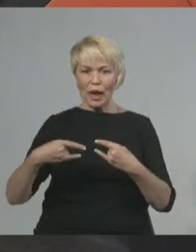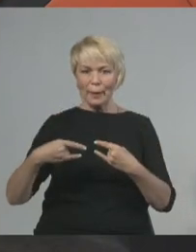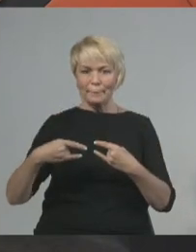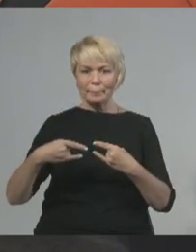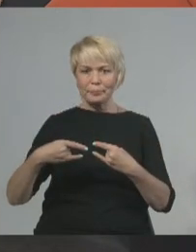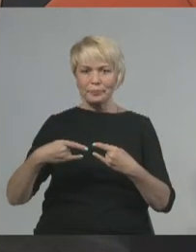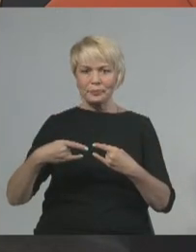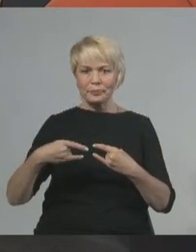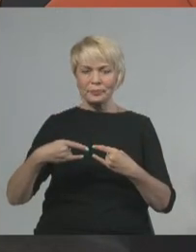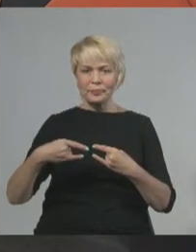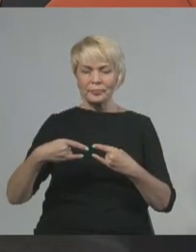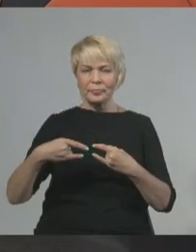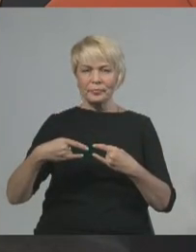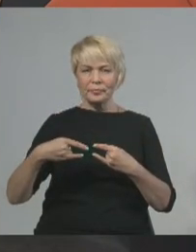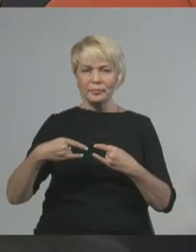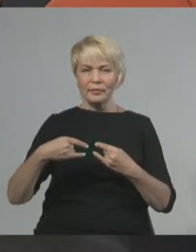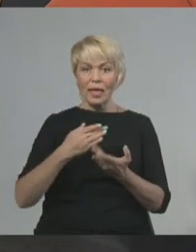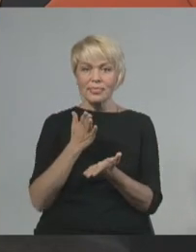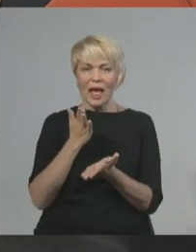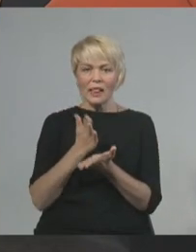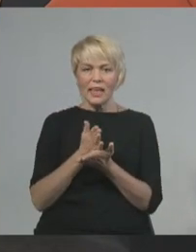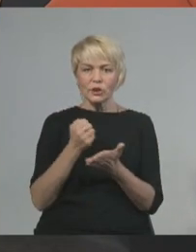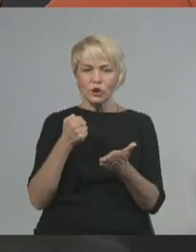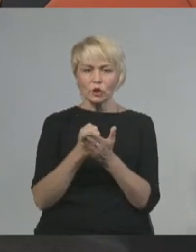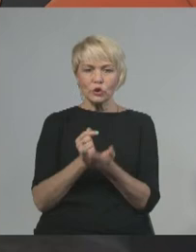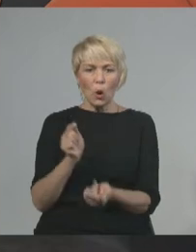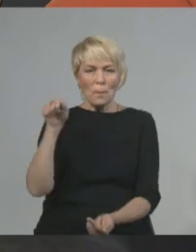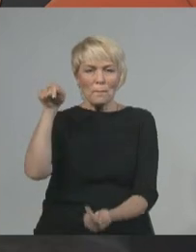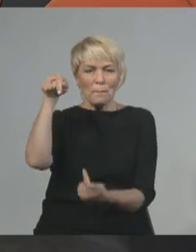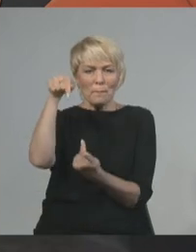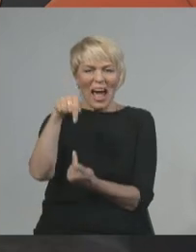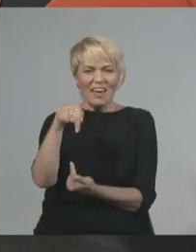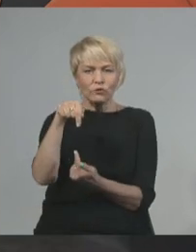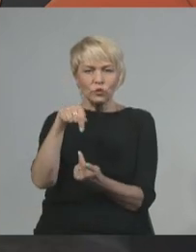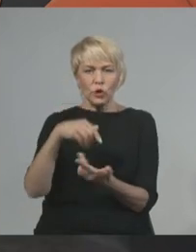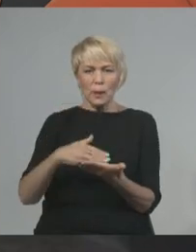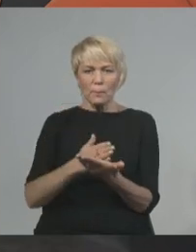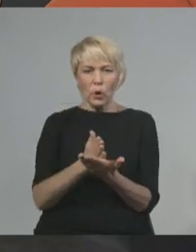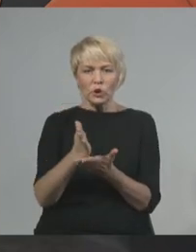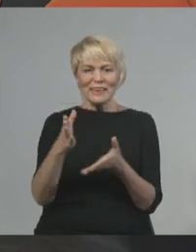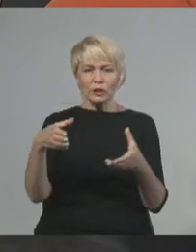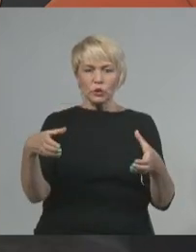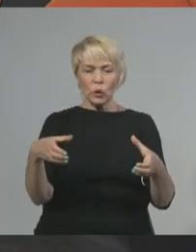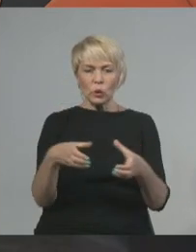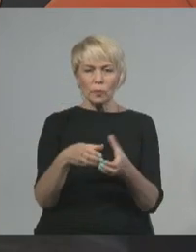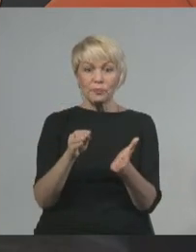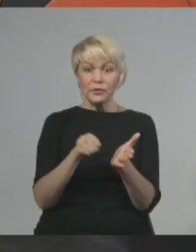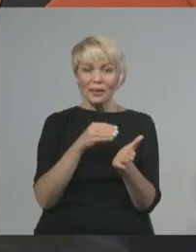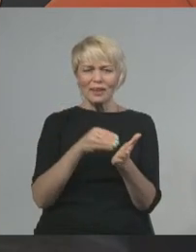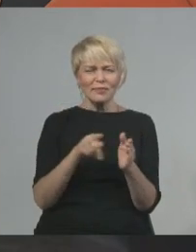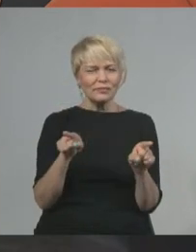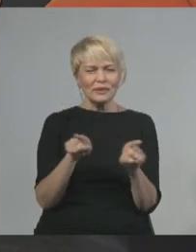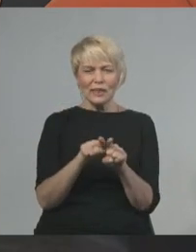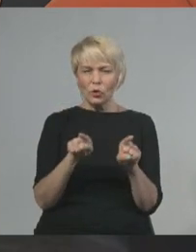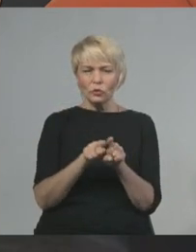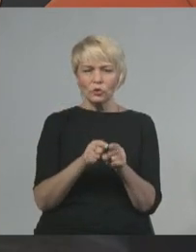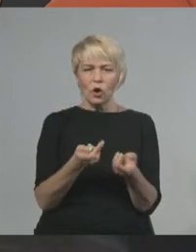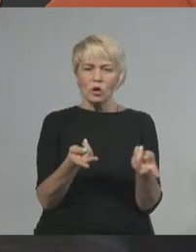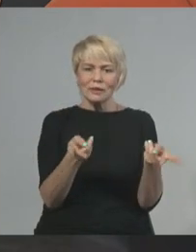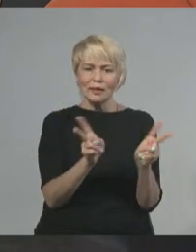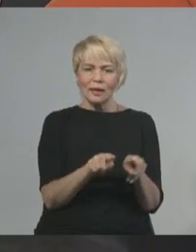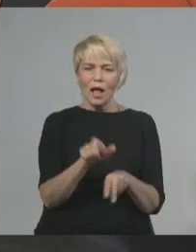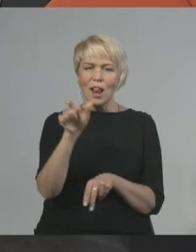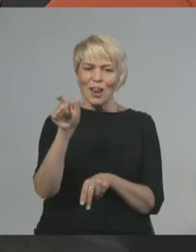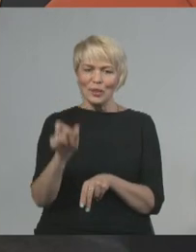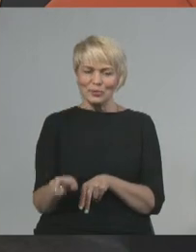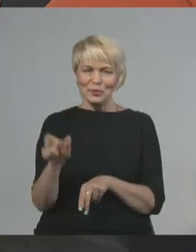certain political group journalists are still people and each journalist individually subject to his or her